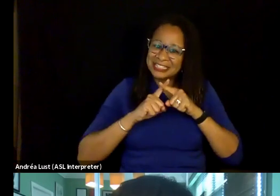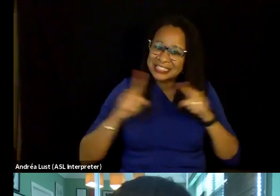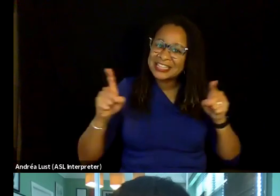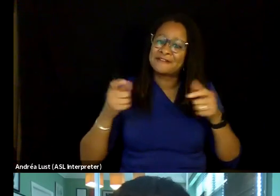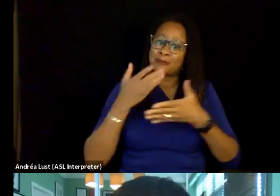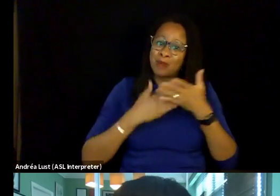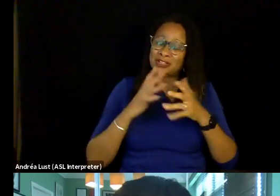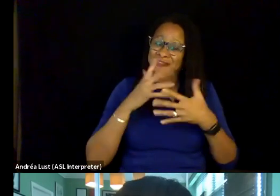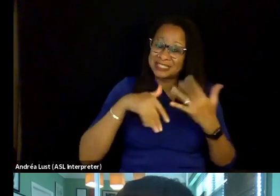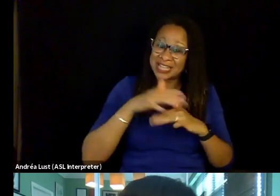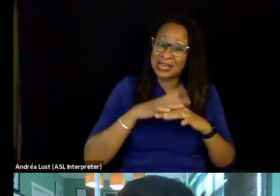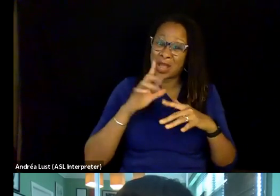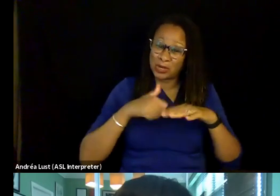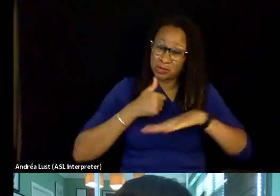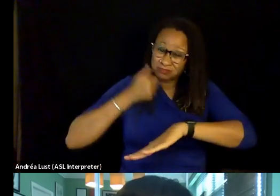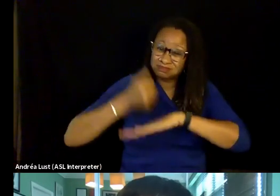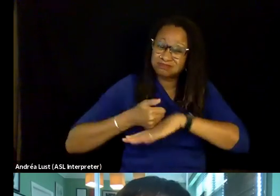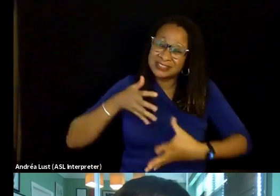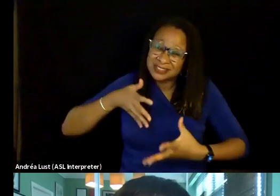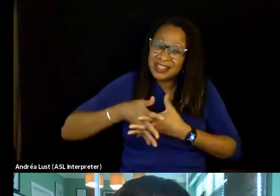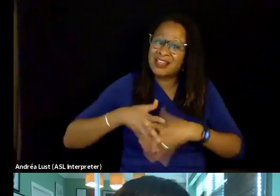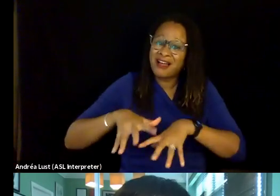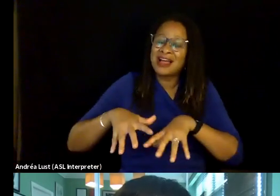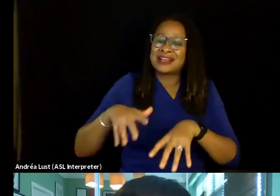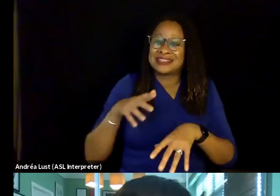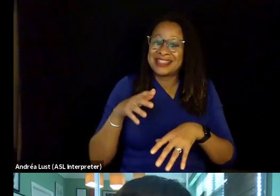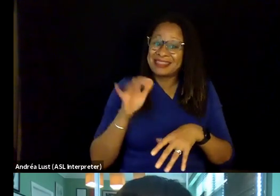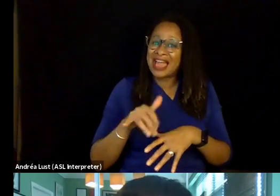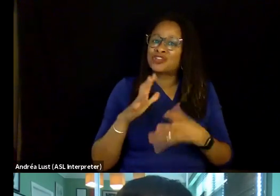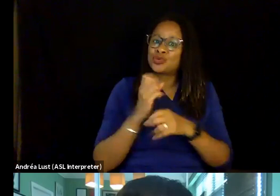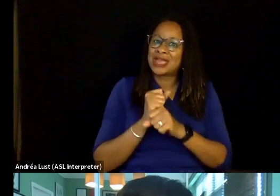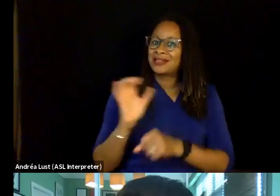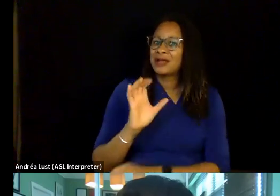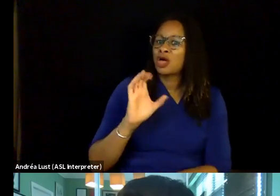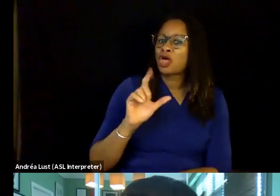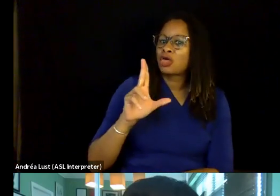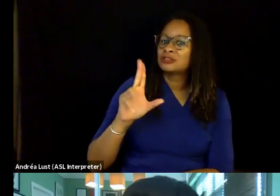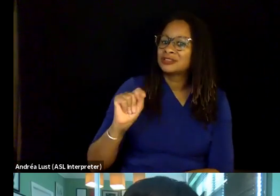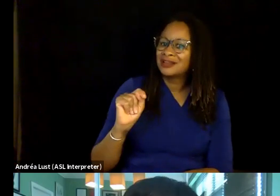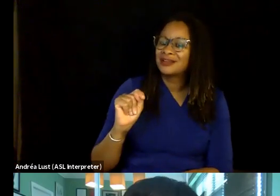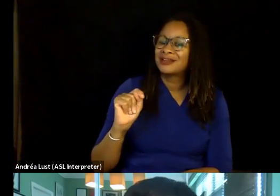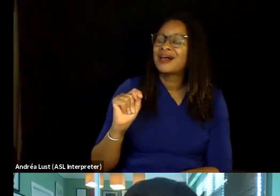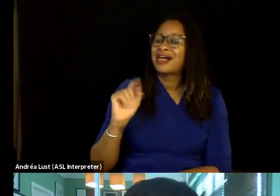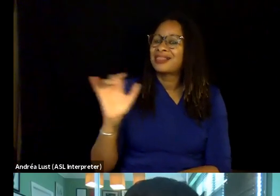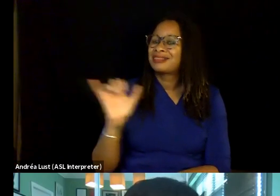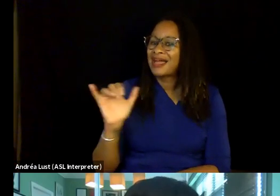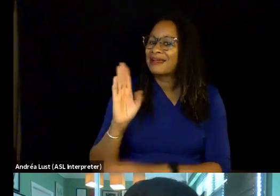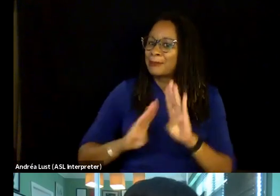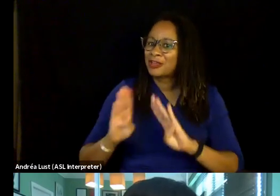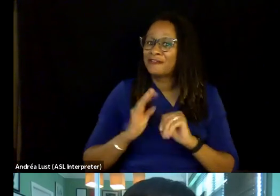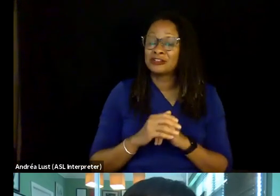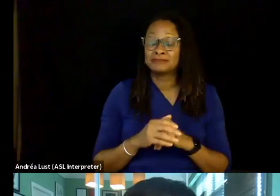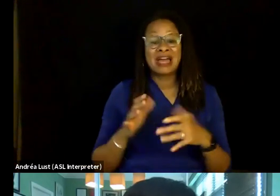that, you do get almost cult-like behavior because you fuel anger. So this plays very well into